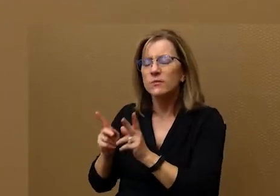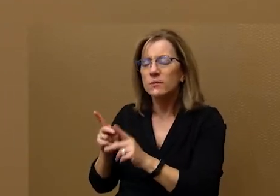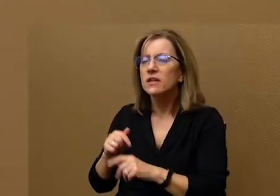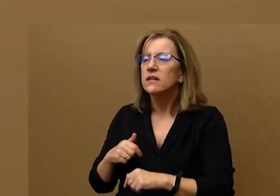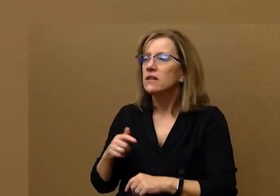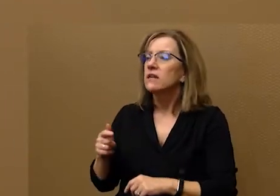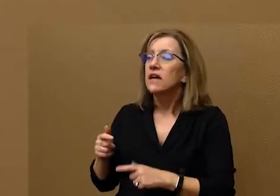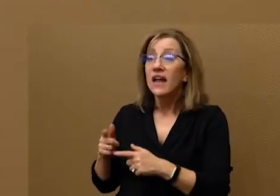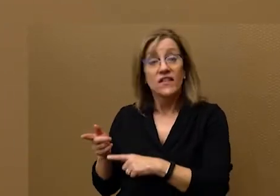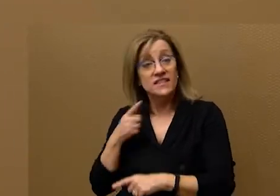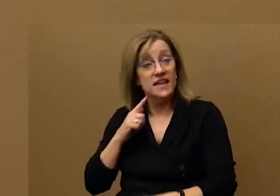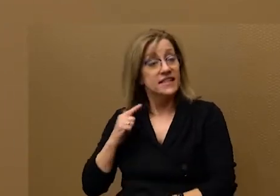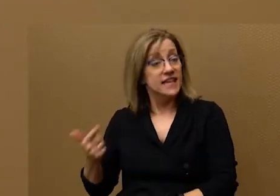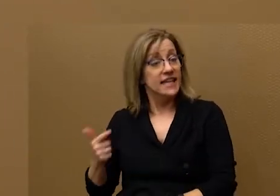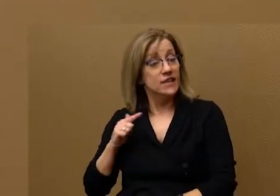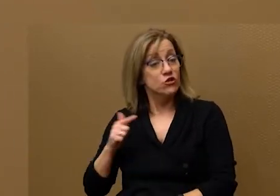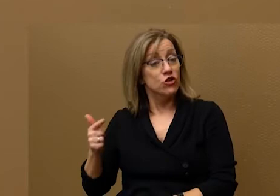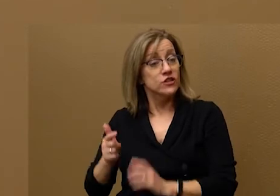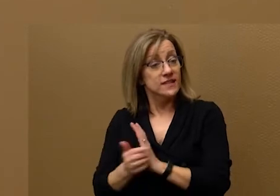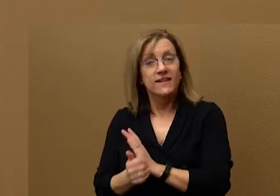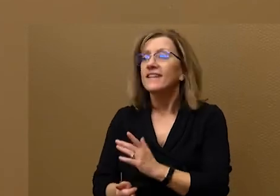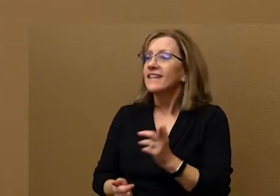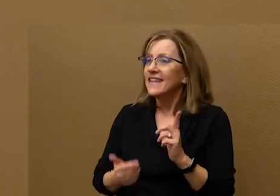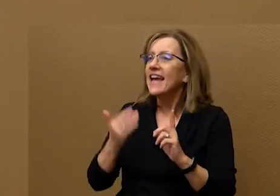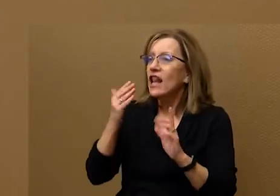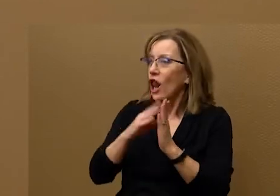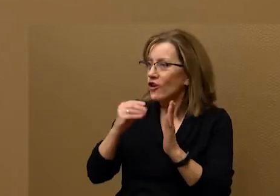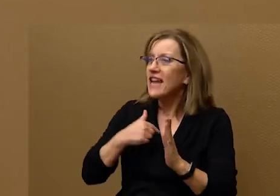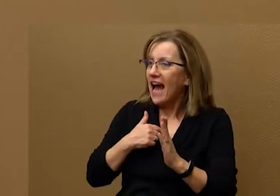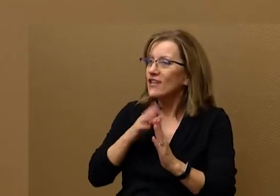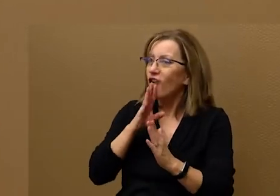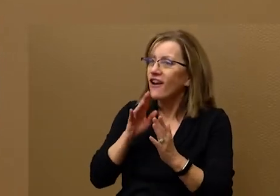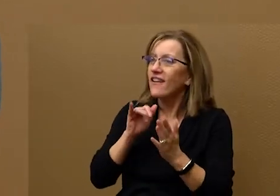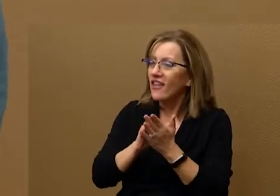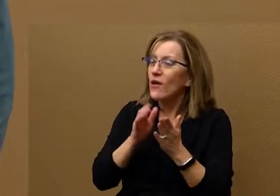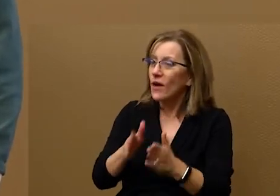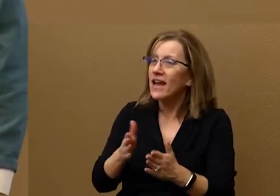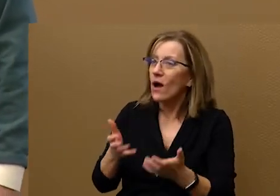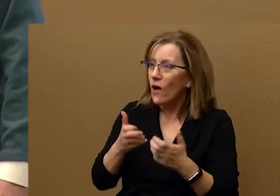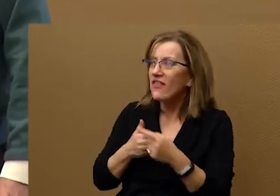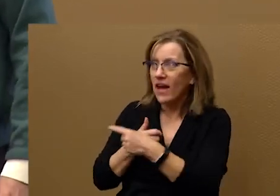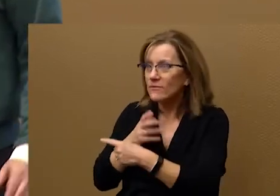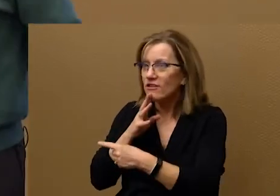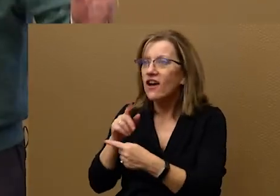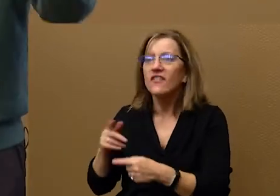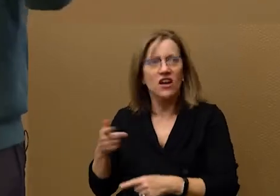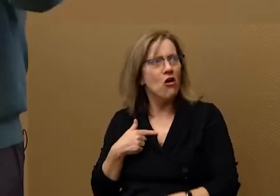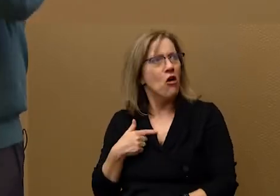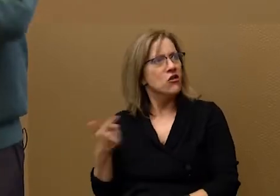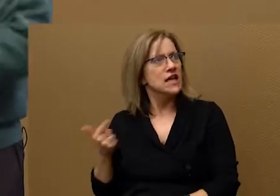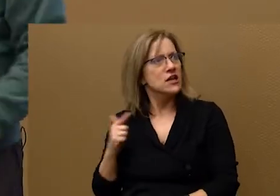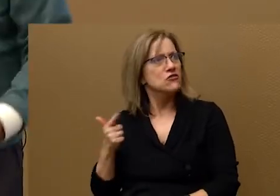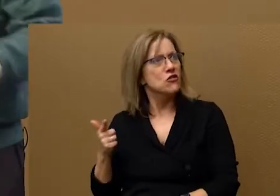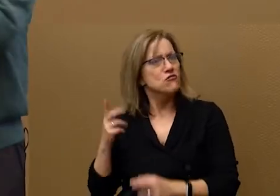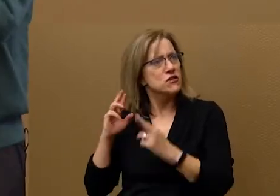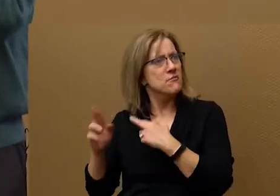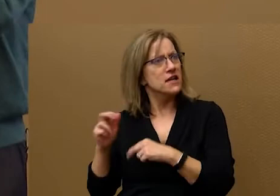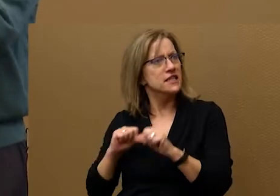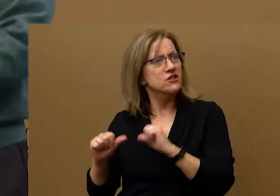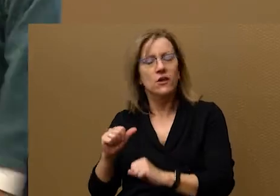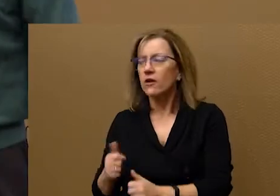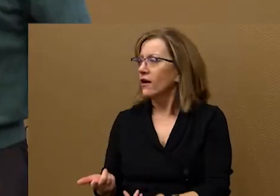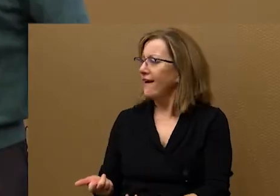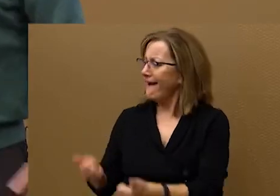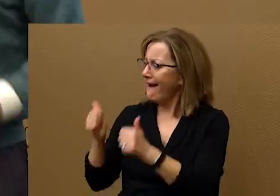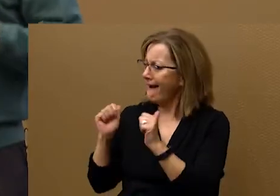skills, because they learned that I talk that way and I want that language from them. And then they say taking turns, respecting each other, something like that. And then I